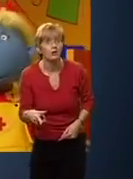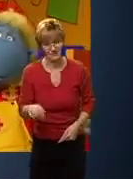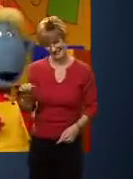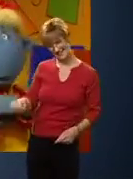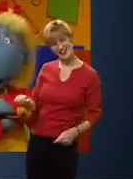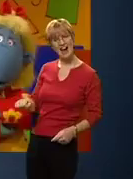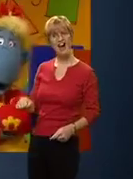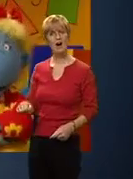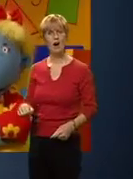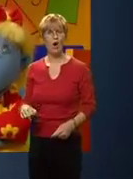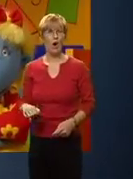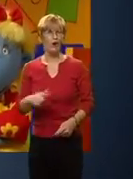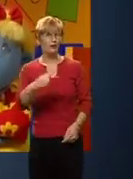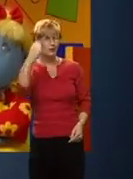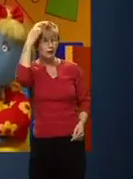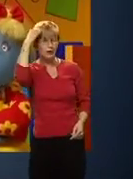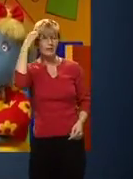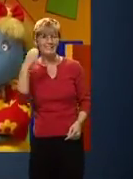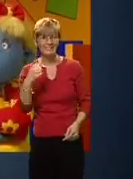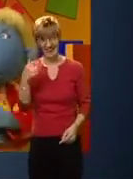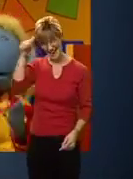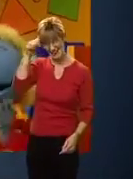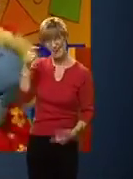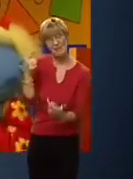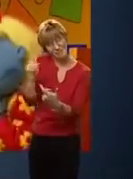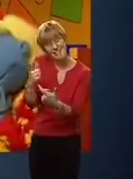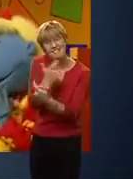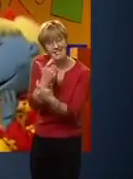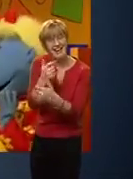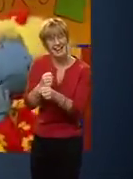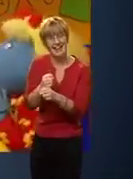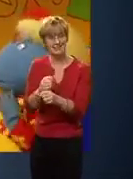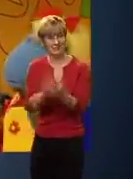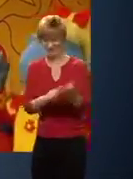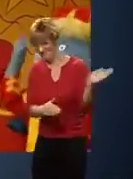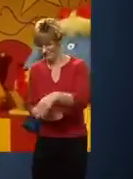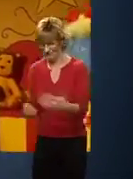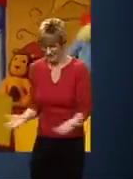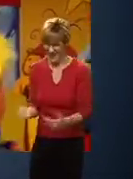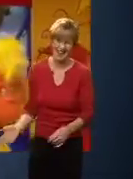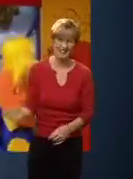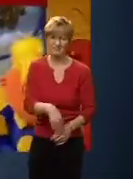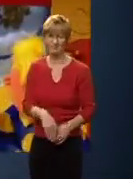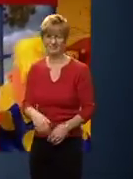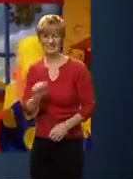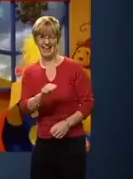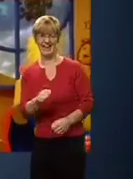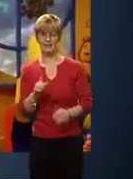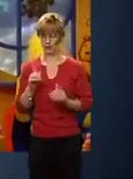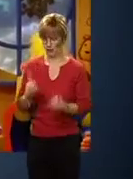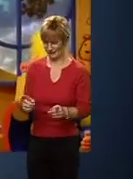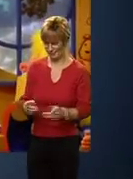Yep. That's silly. I know, but it's funny. Right, let's play. Yes. Right, Milo and